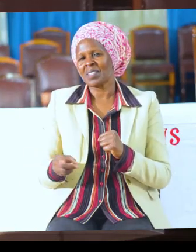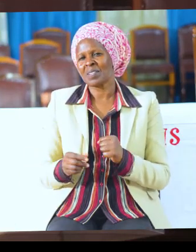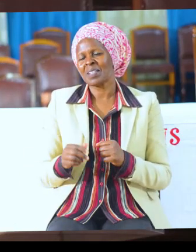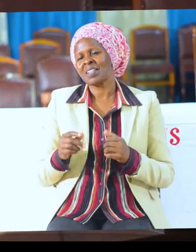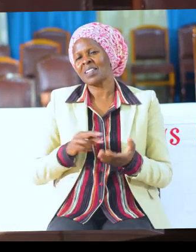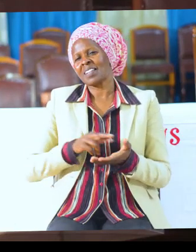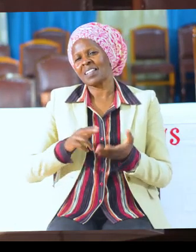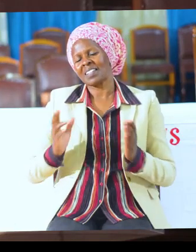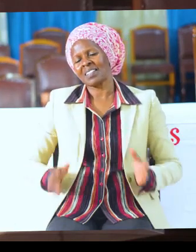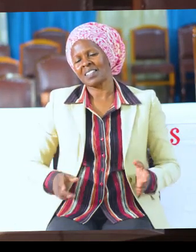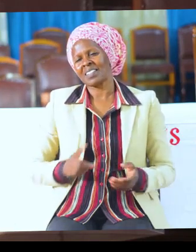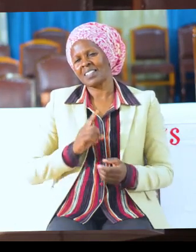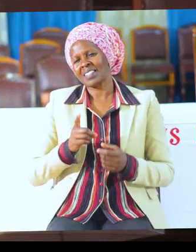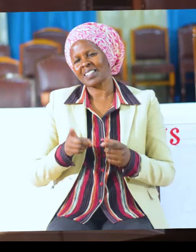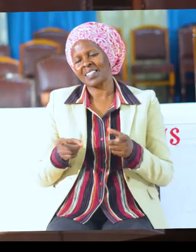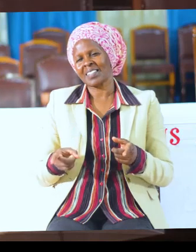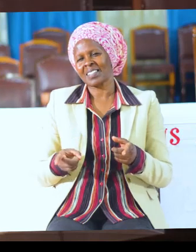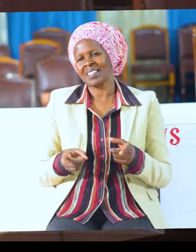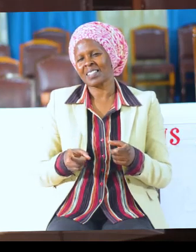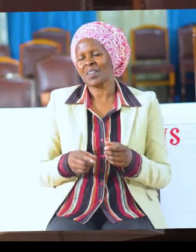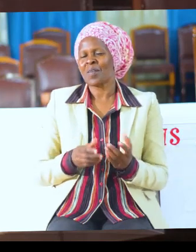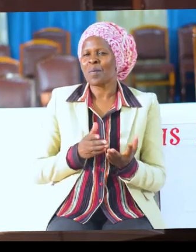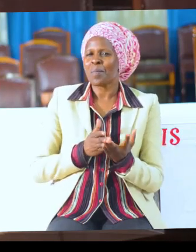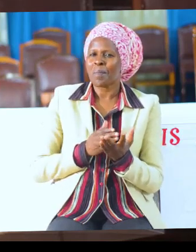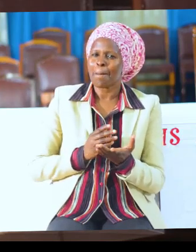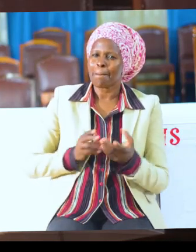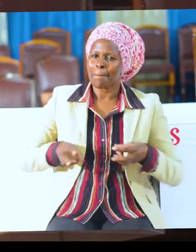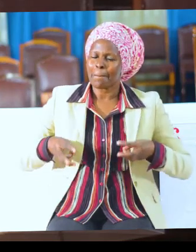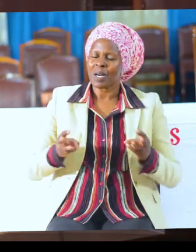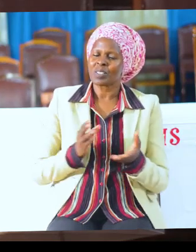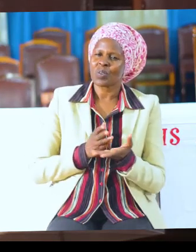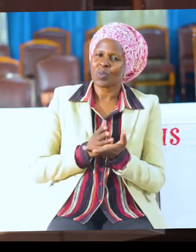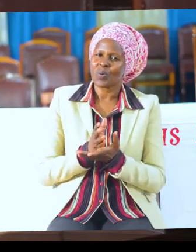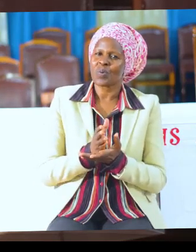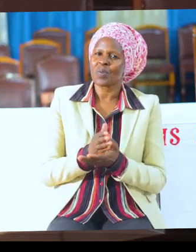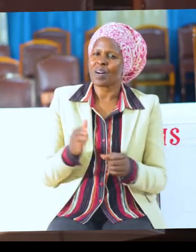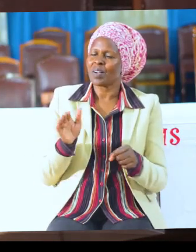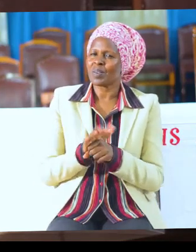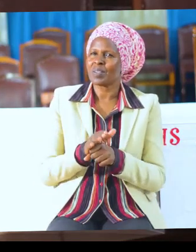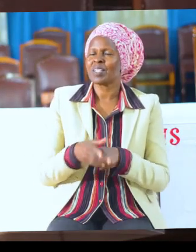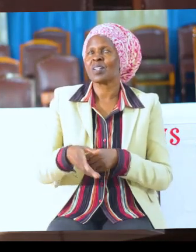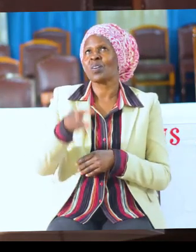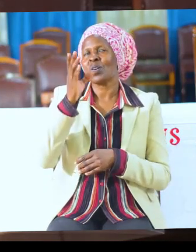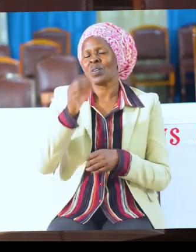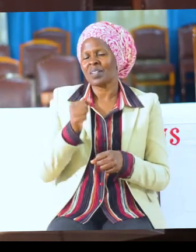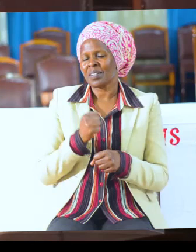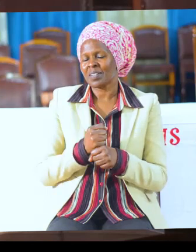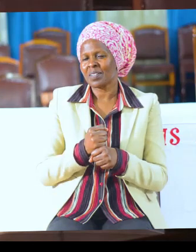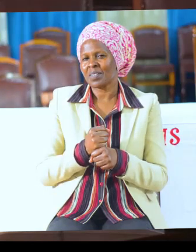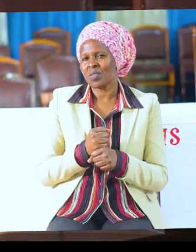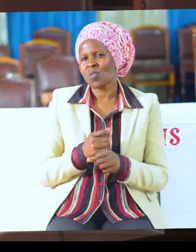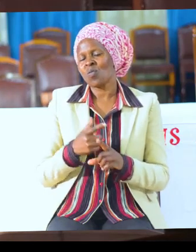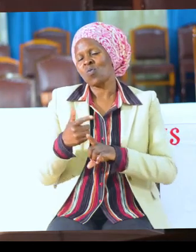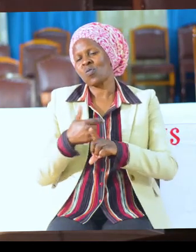this because he is able to count a number of things that the Lord had done for him. If you actually read from verse